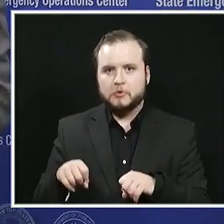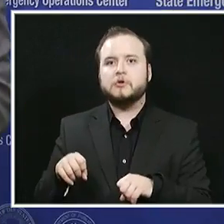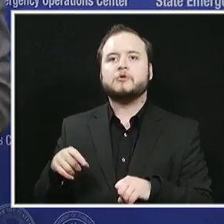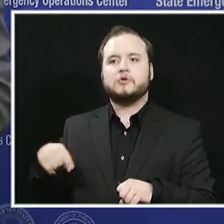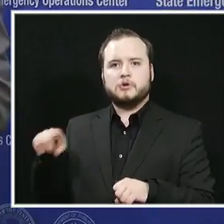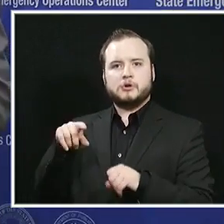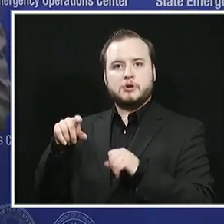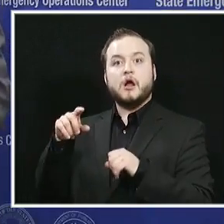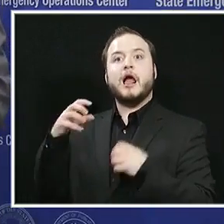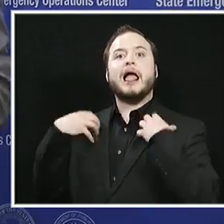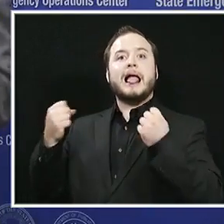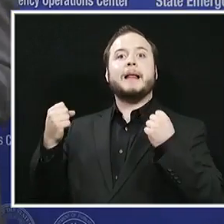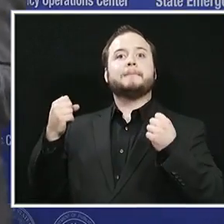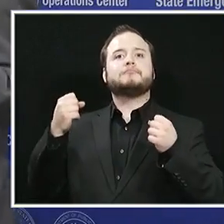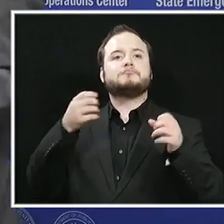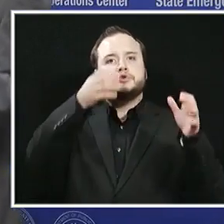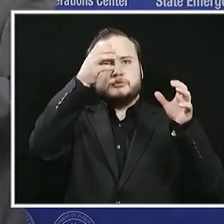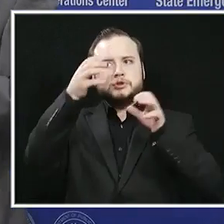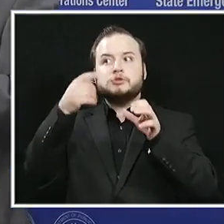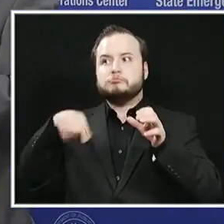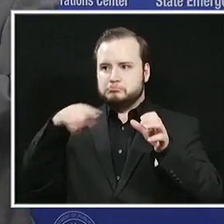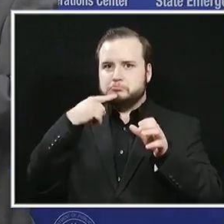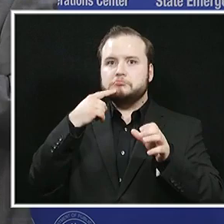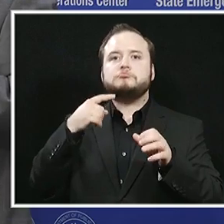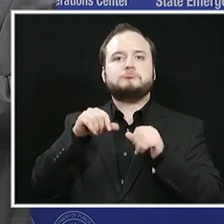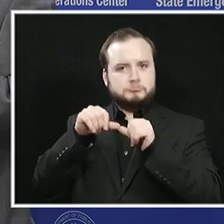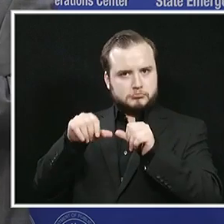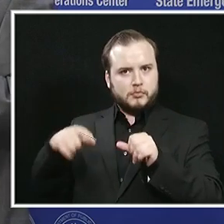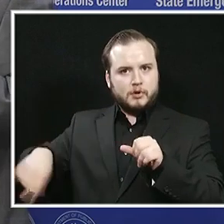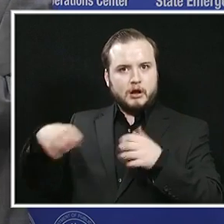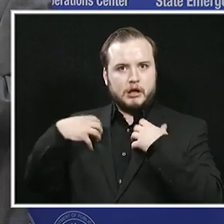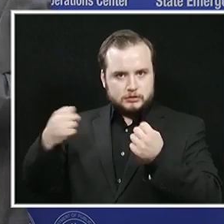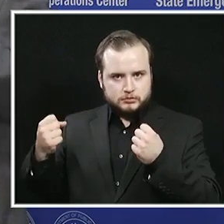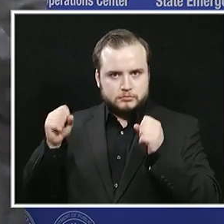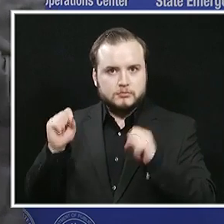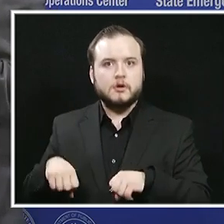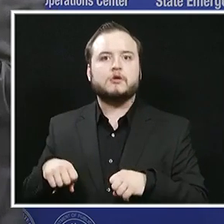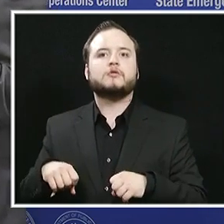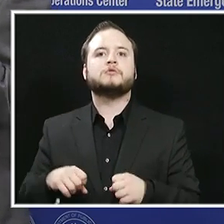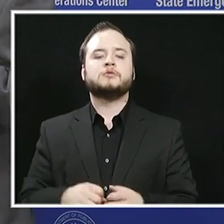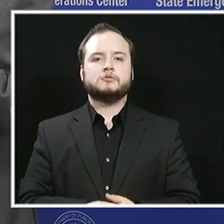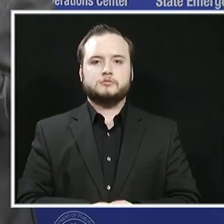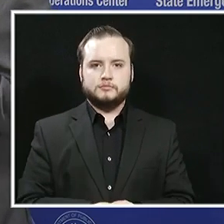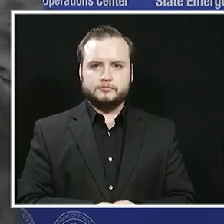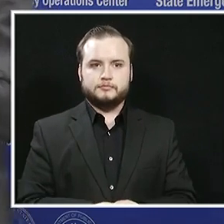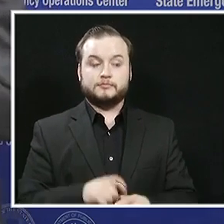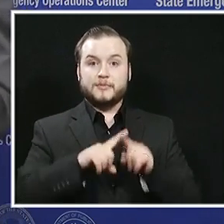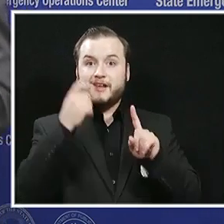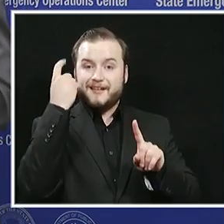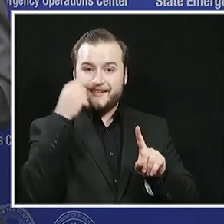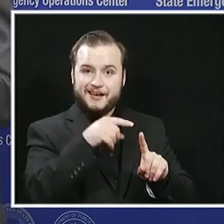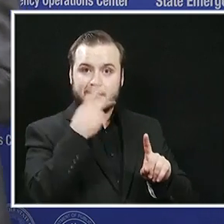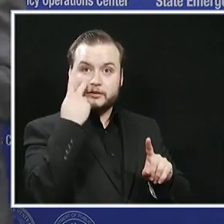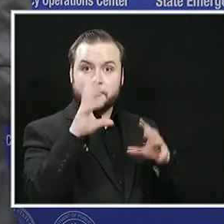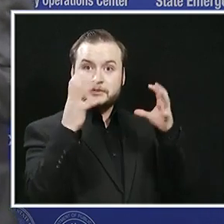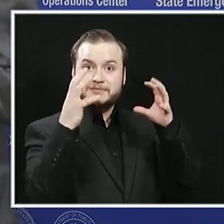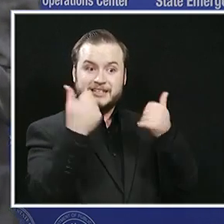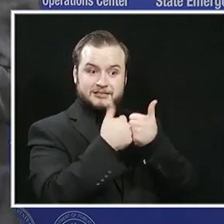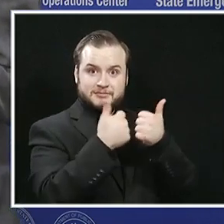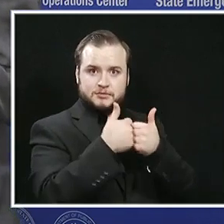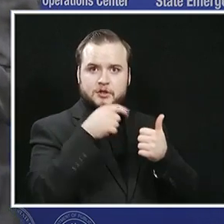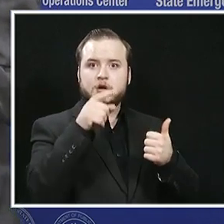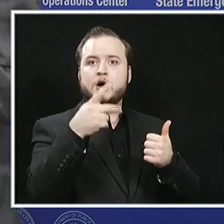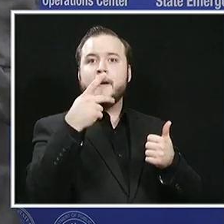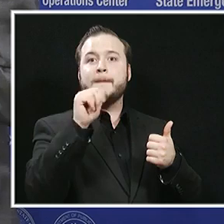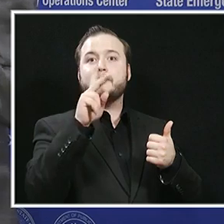get to the societal well-being. We weren't able to answer that with pickup basketball games. Now, I do just want to call that out. The